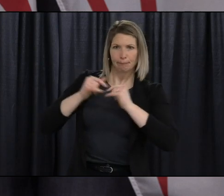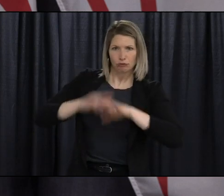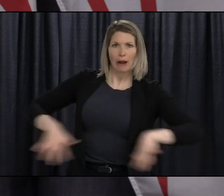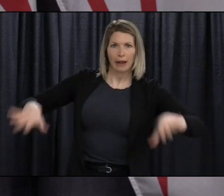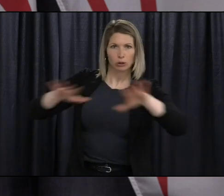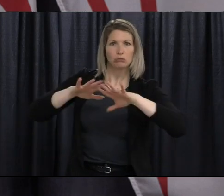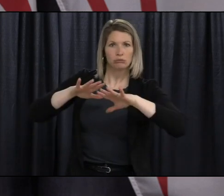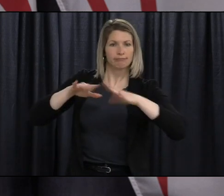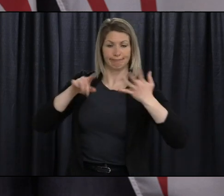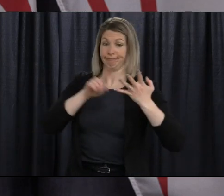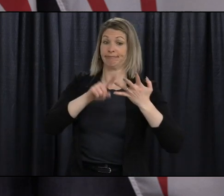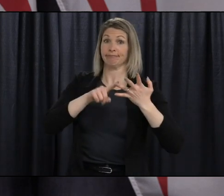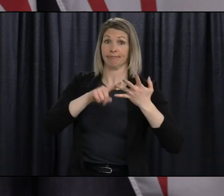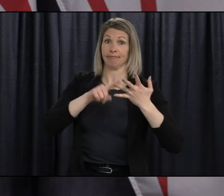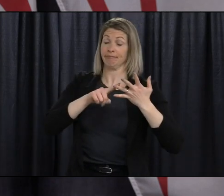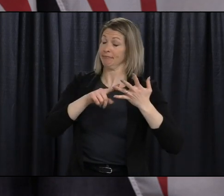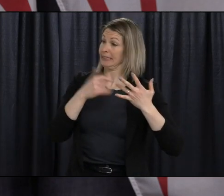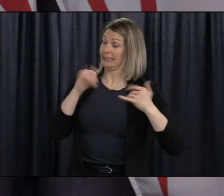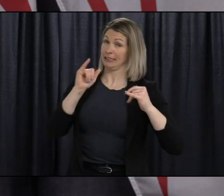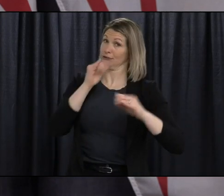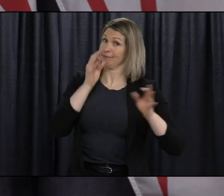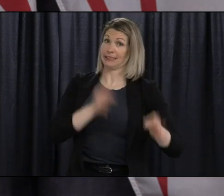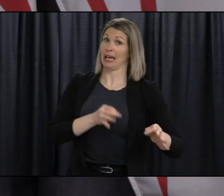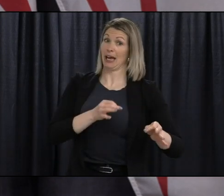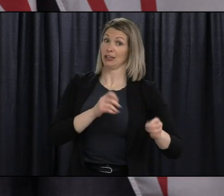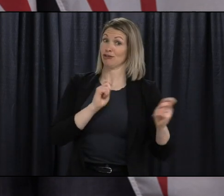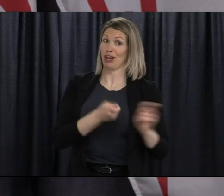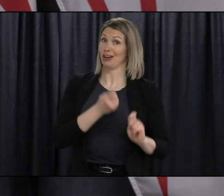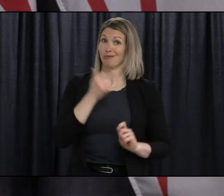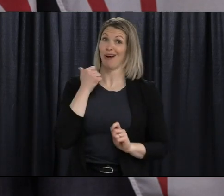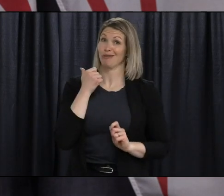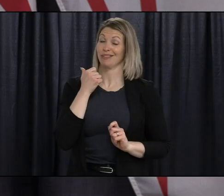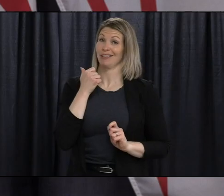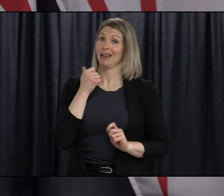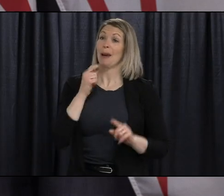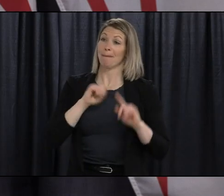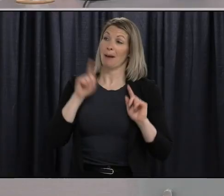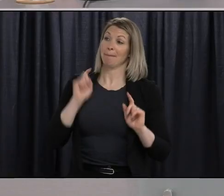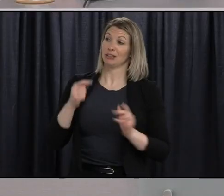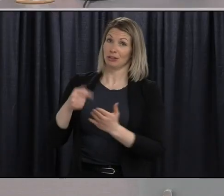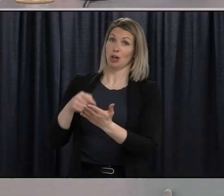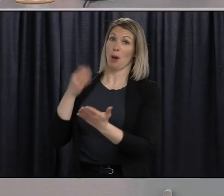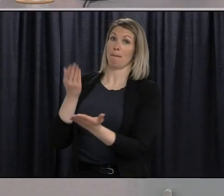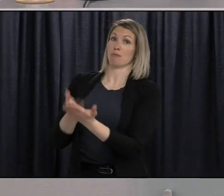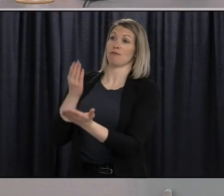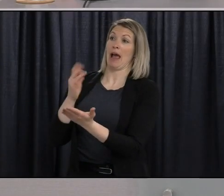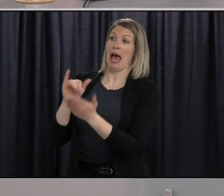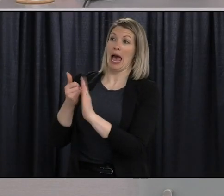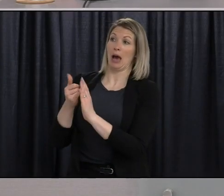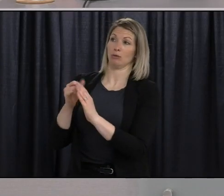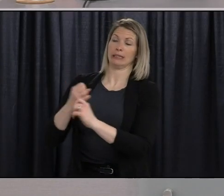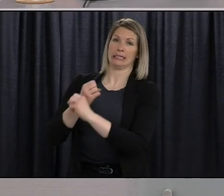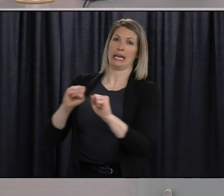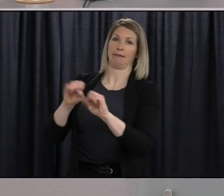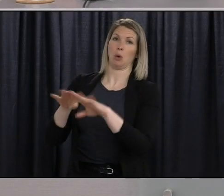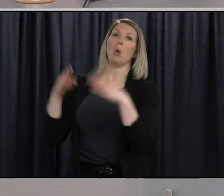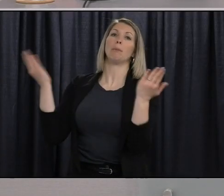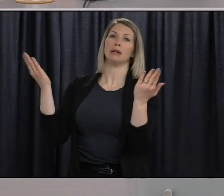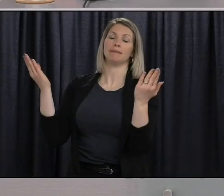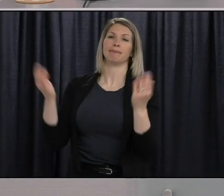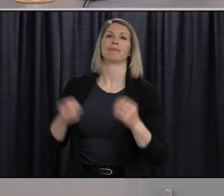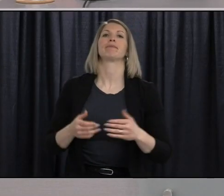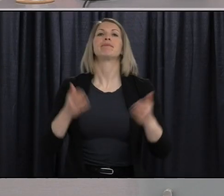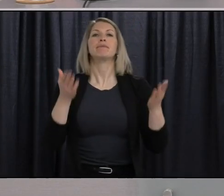that's where we've always stood. Okay. And also, a lot of outfitters are concerned as hunting and angling is now allowed, of course,